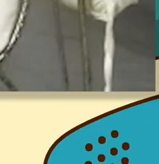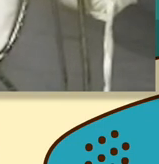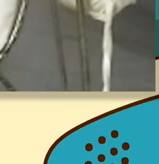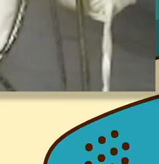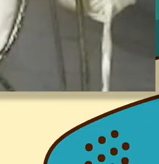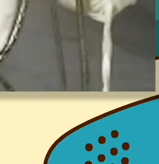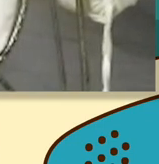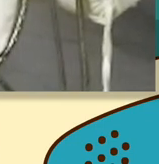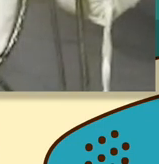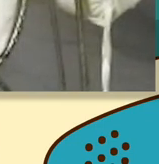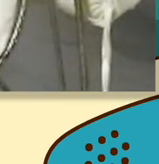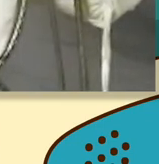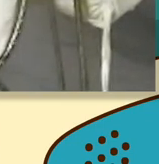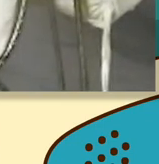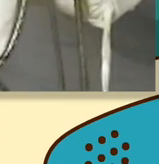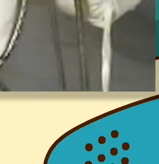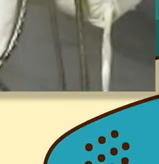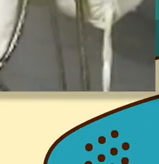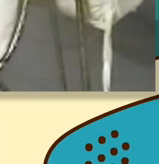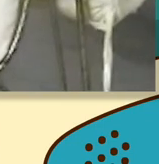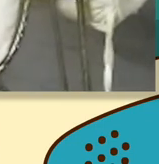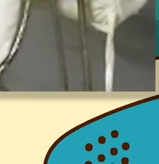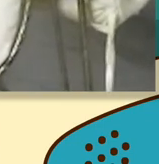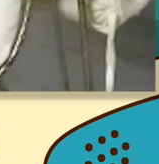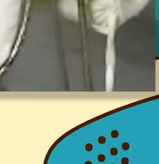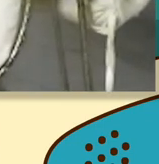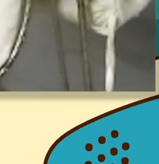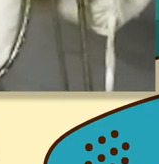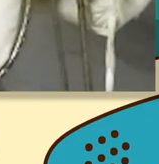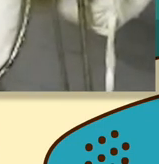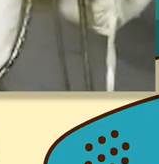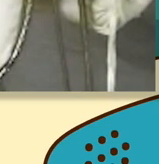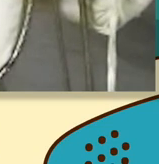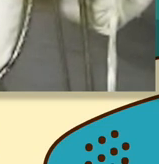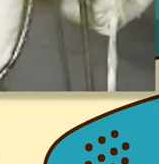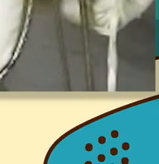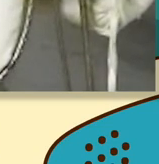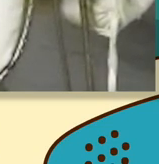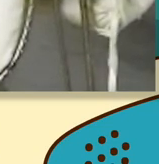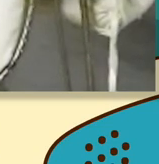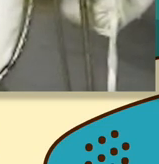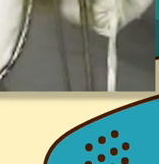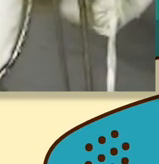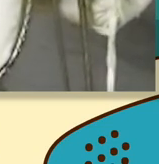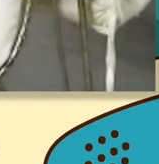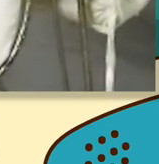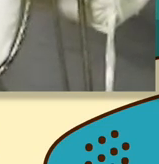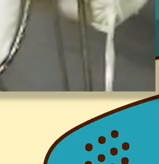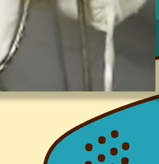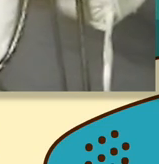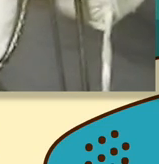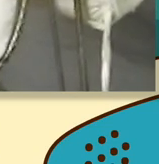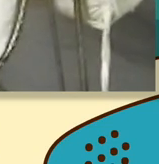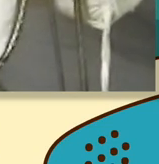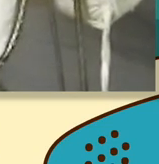toys. It is a teddy bear. I love to play with my